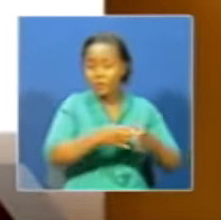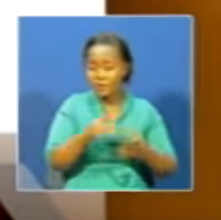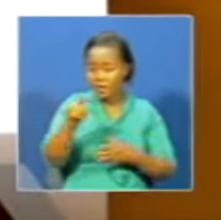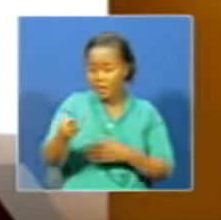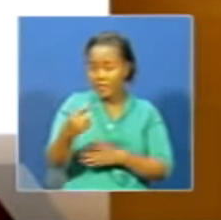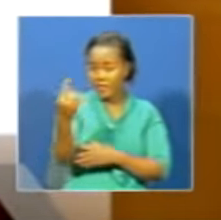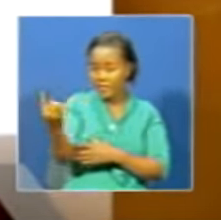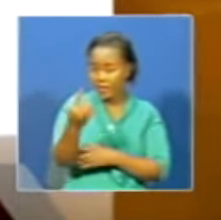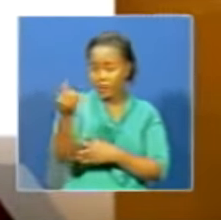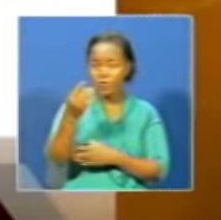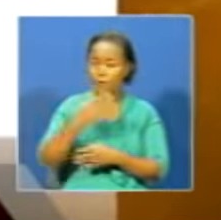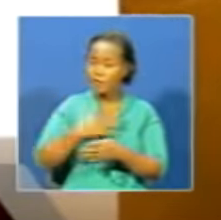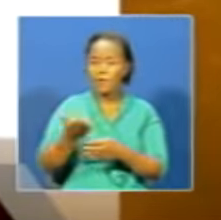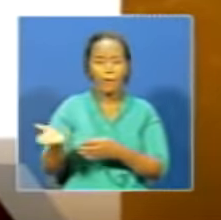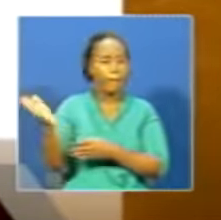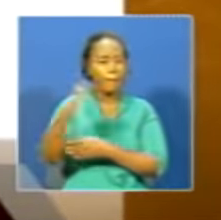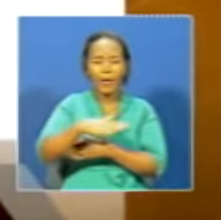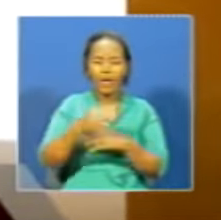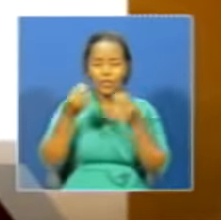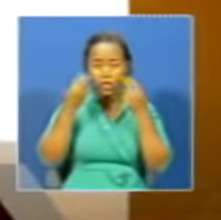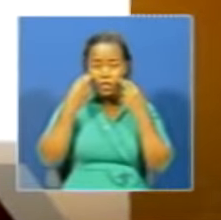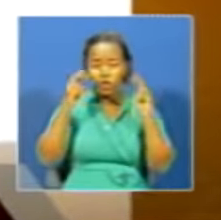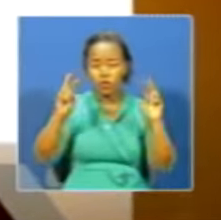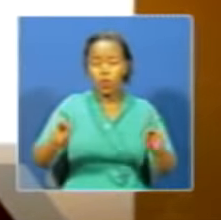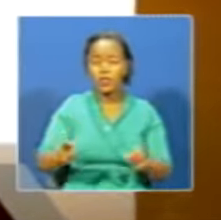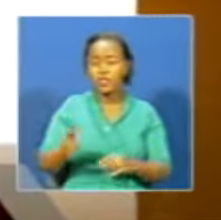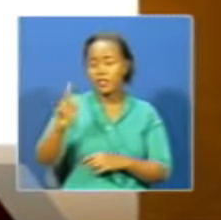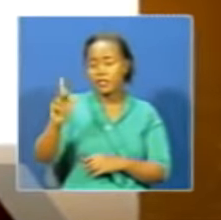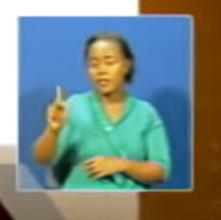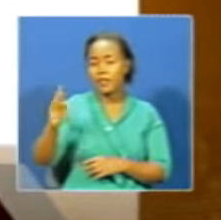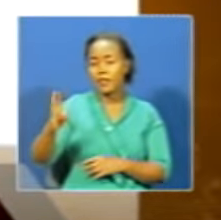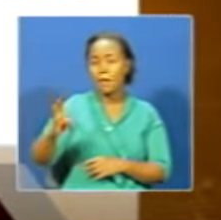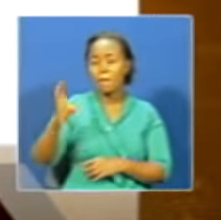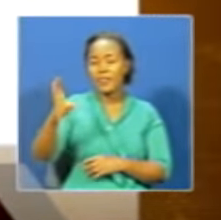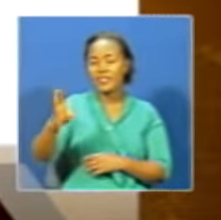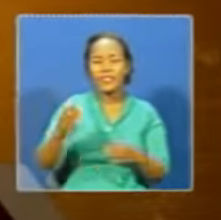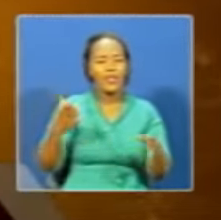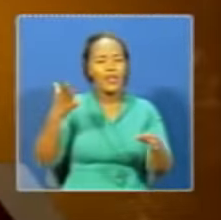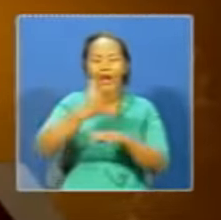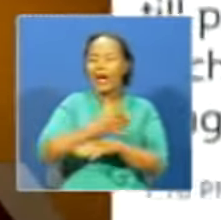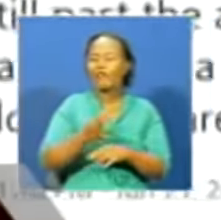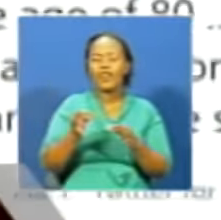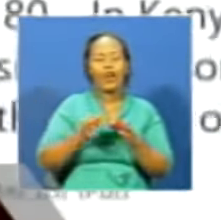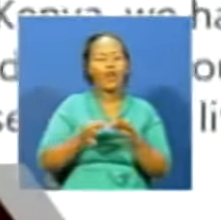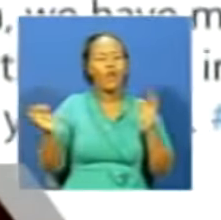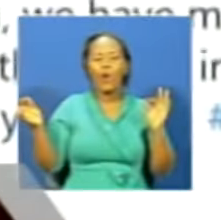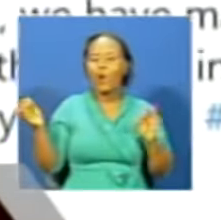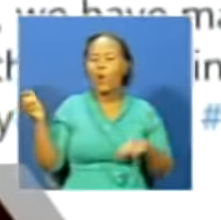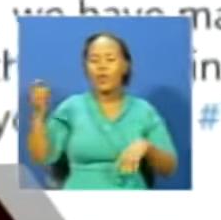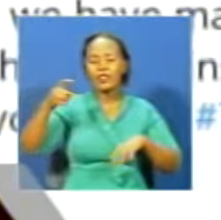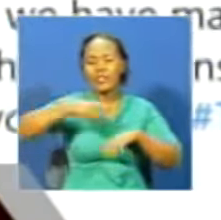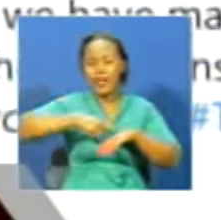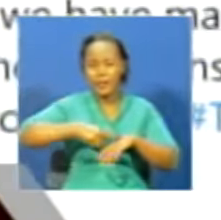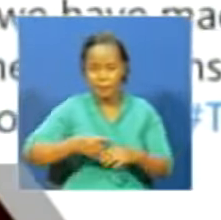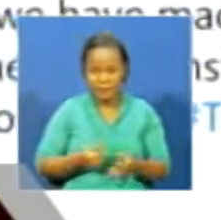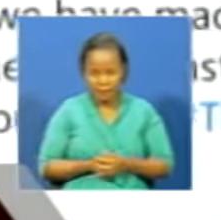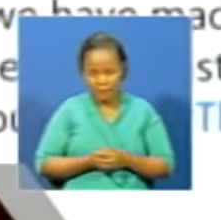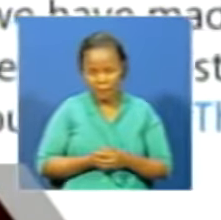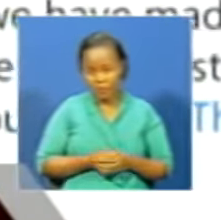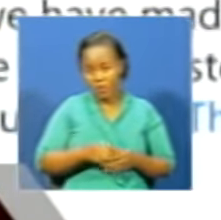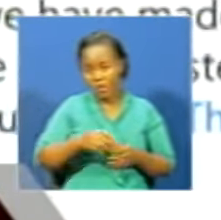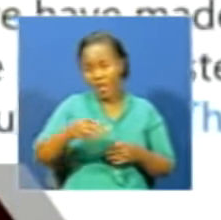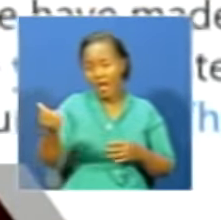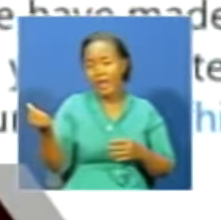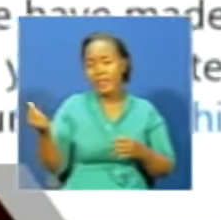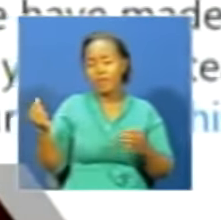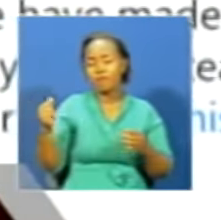tune back to This is KBC after a long, long, long time. Donald Kipkorir says,